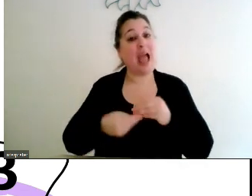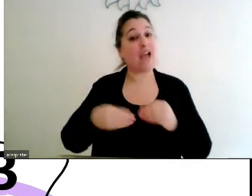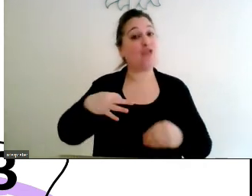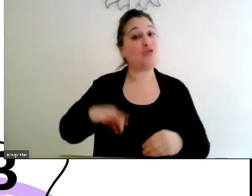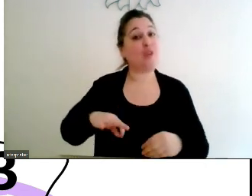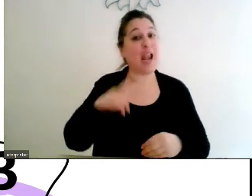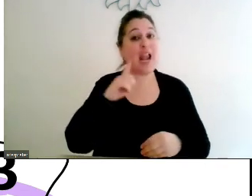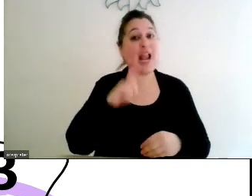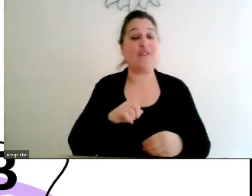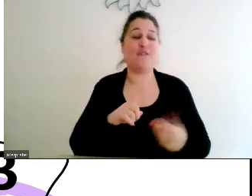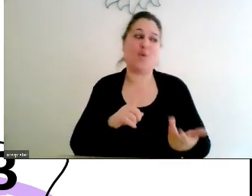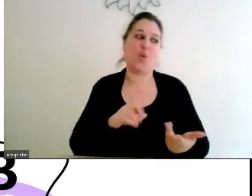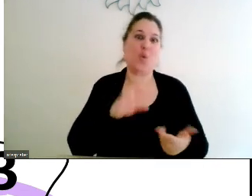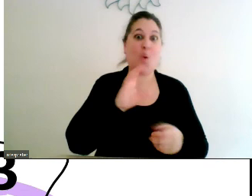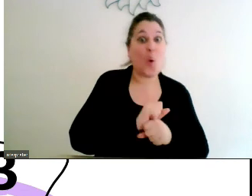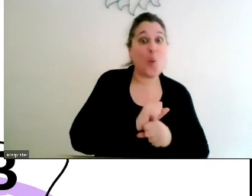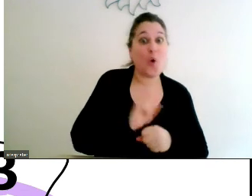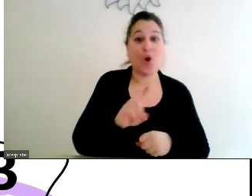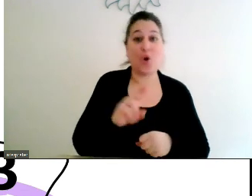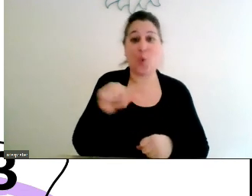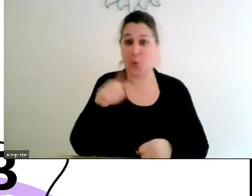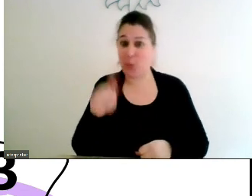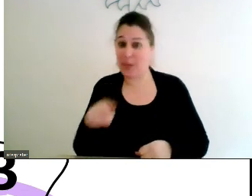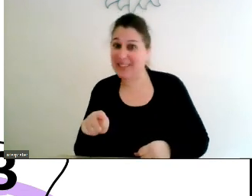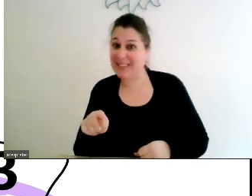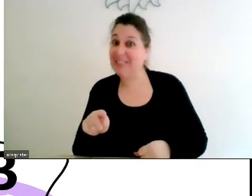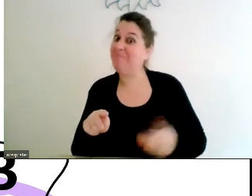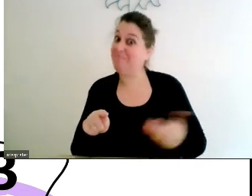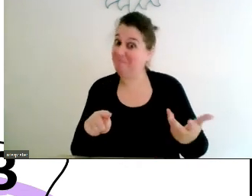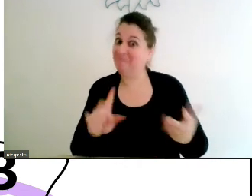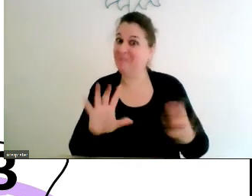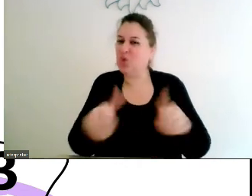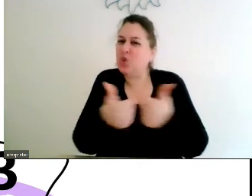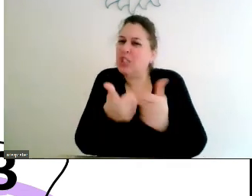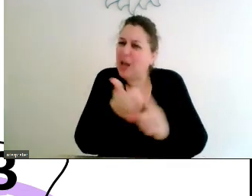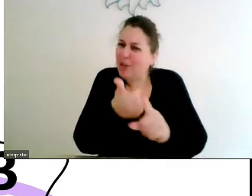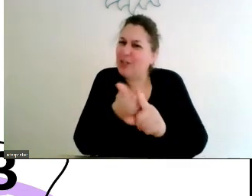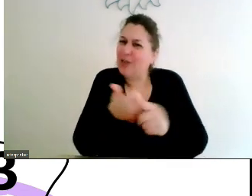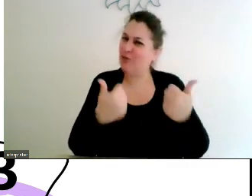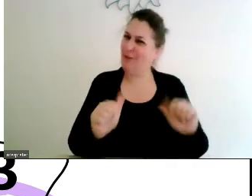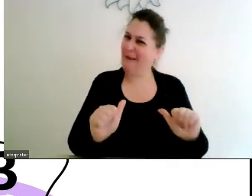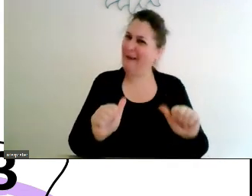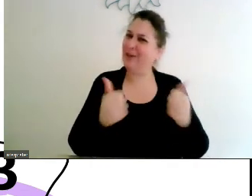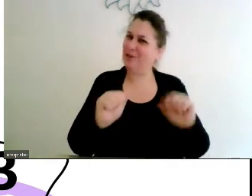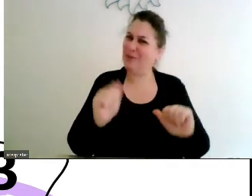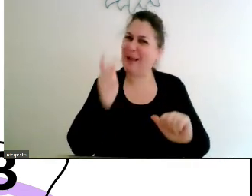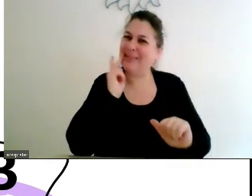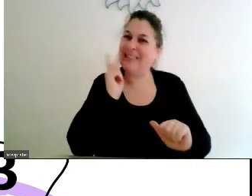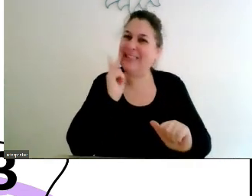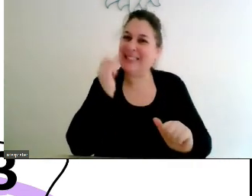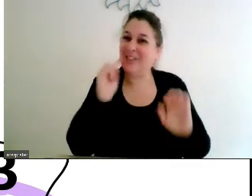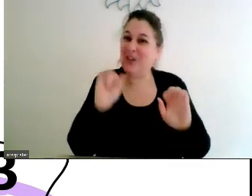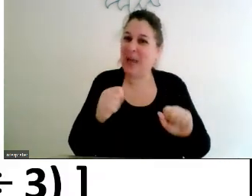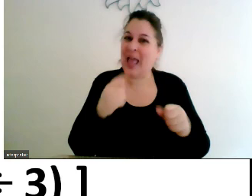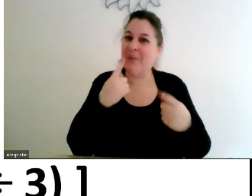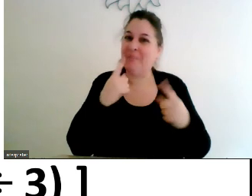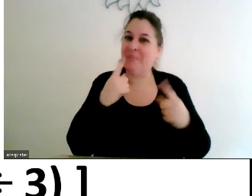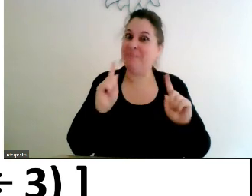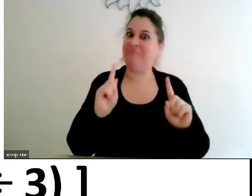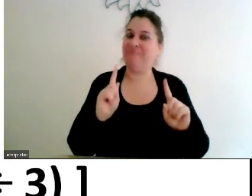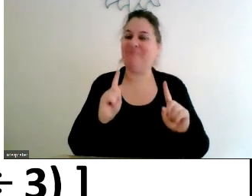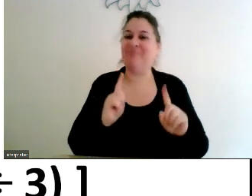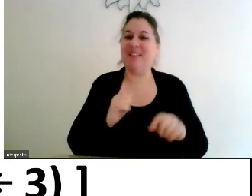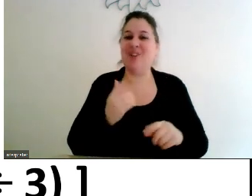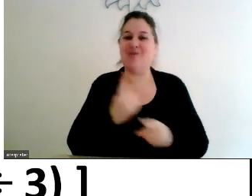credit. So challenge yourself, see if you can do it. Just try it out. Okay, it's our last problem for this lesson.